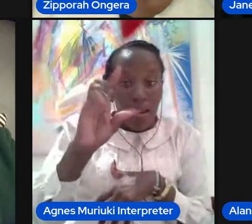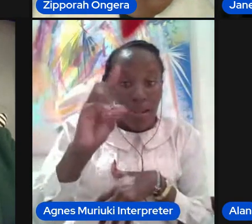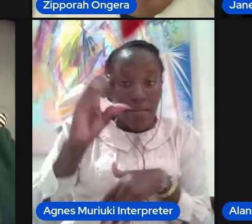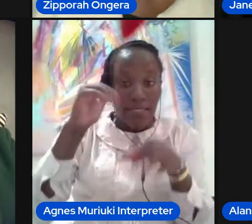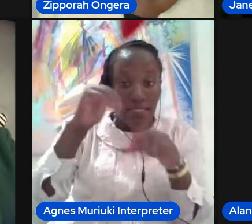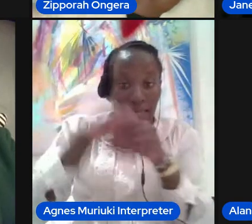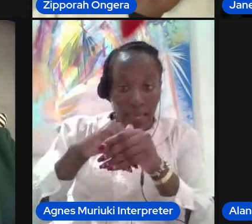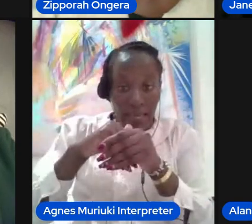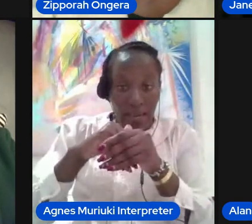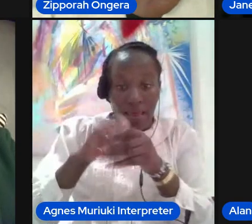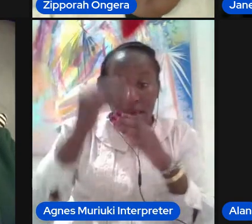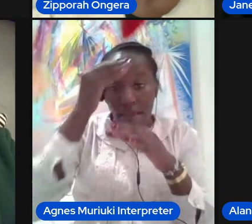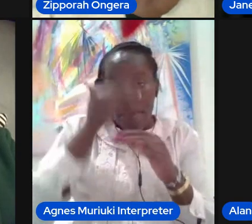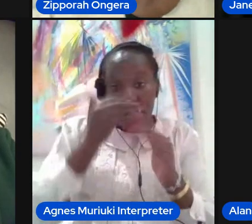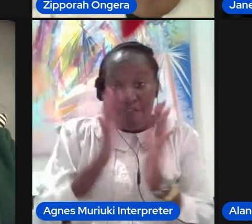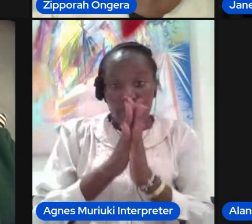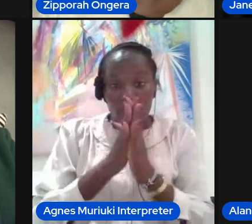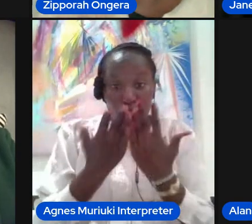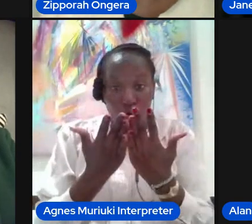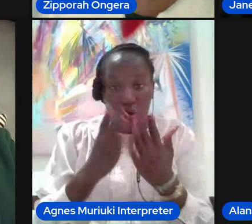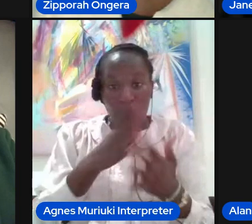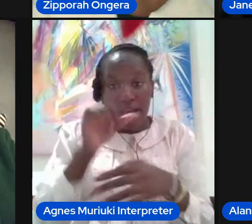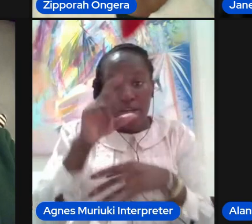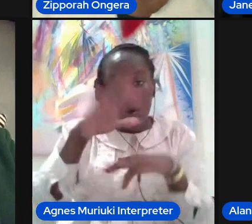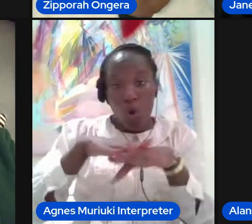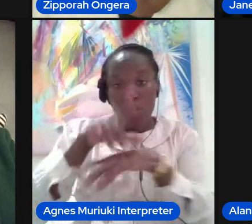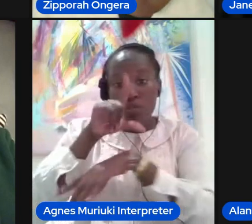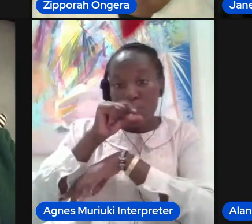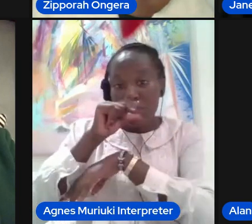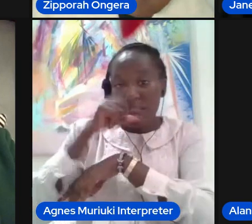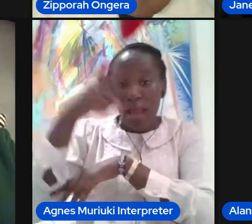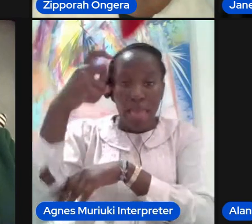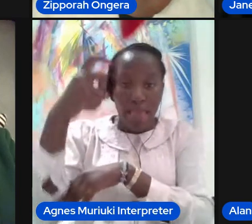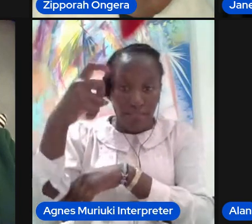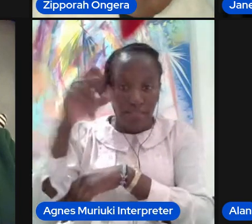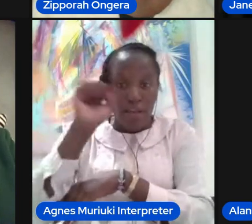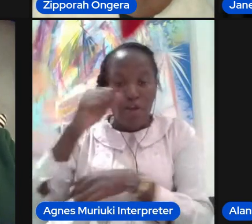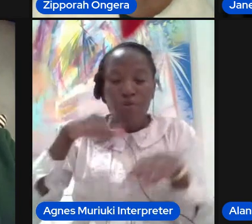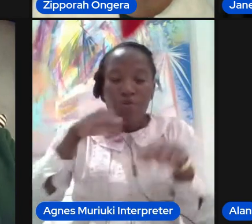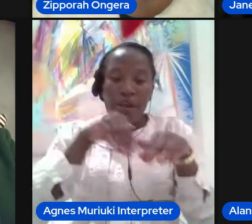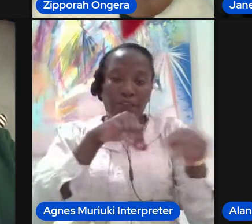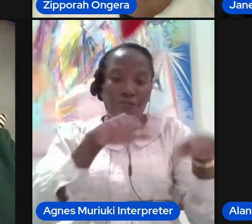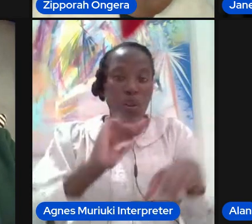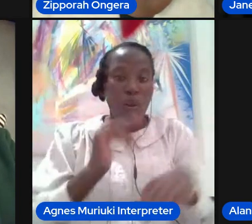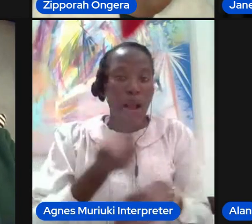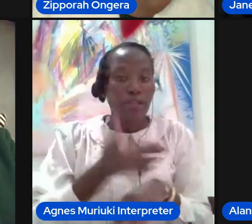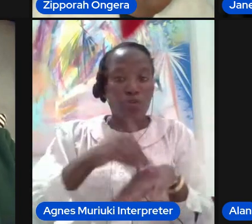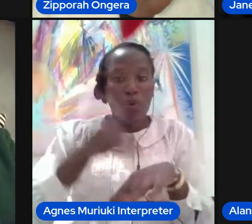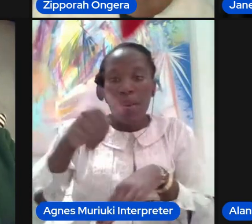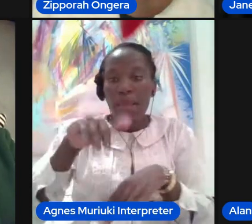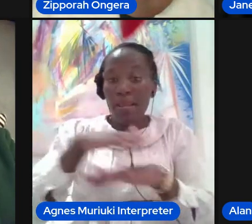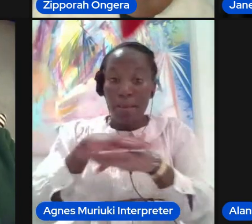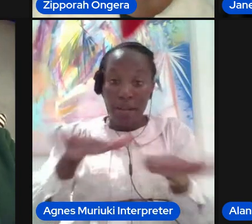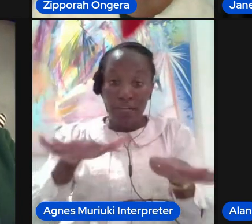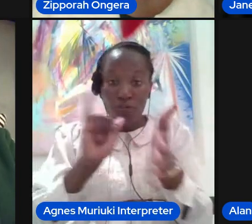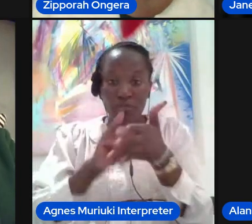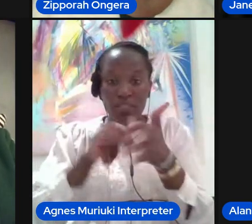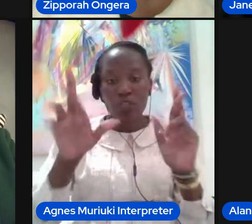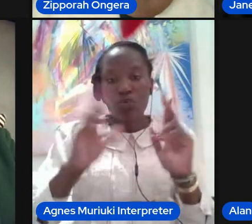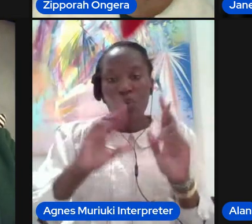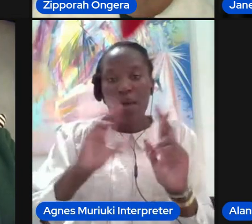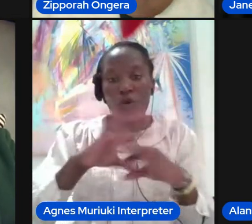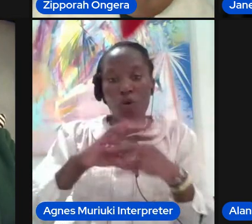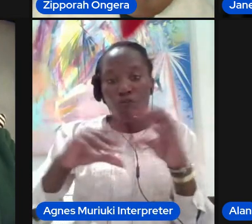can follow our live broadcast from any of the platforms that you are comfortable with. And thank you so much for always tuning